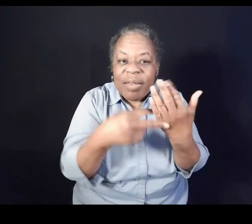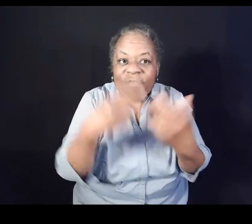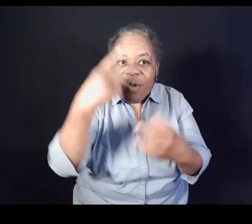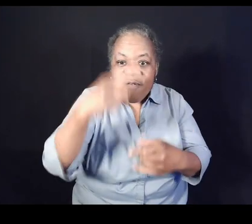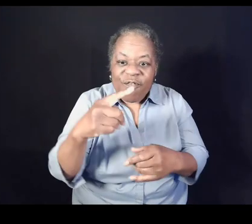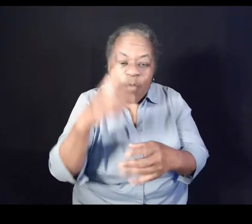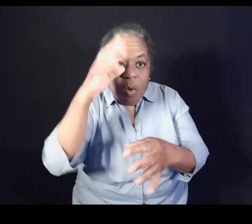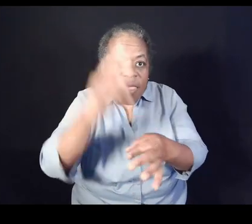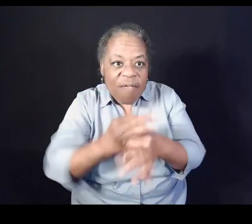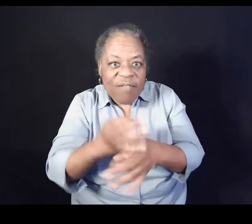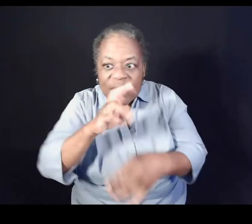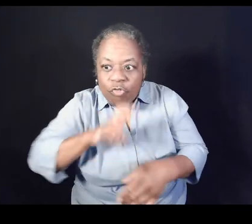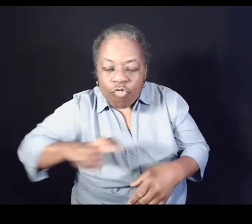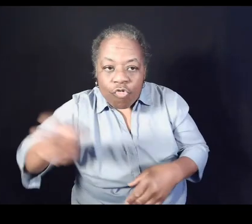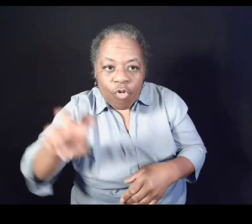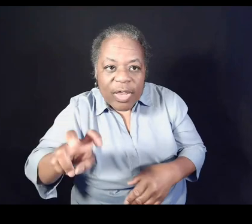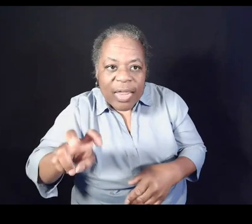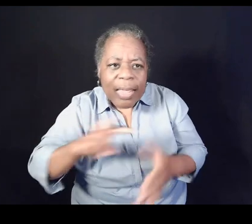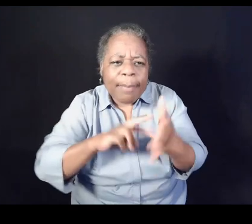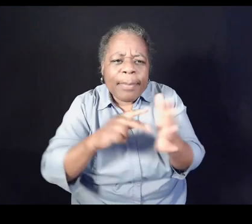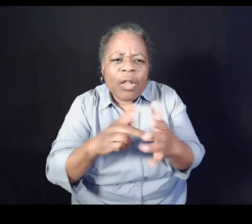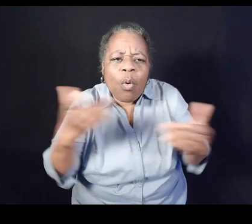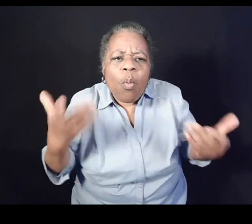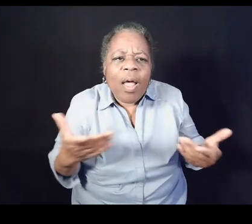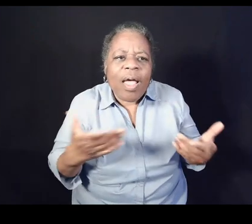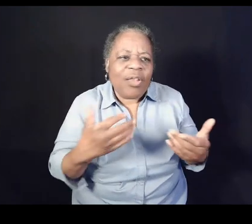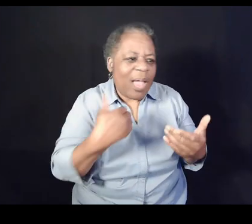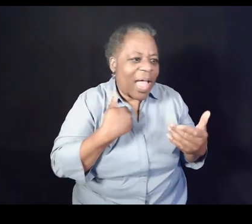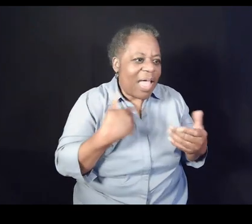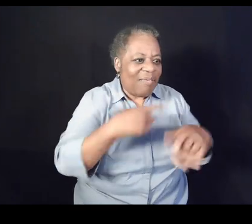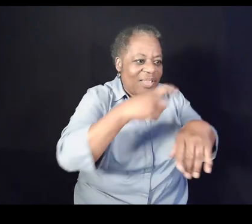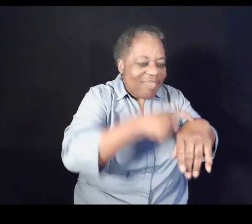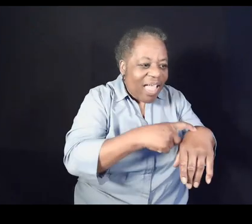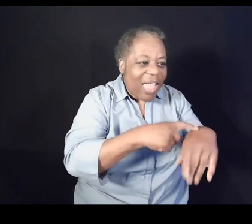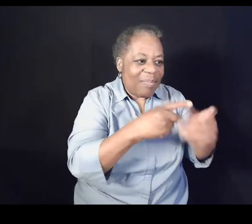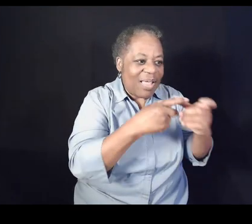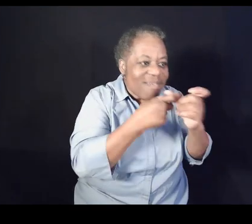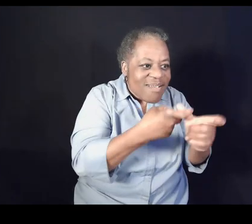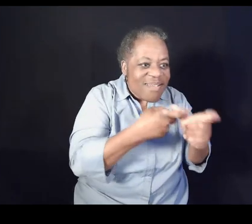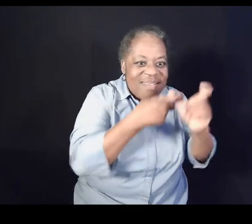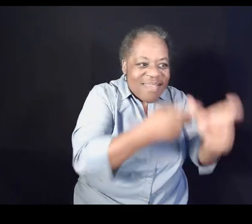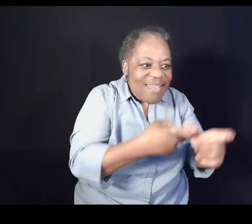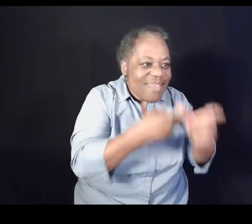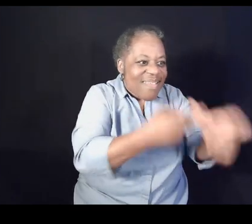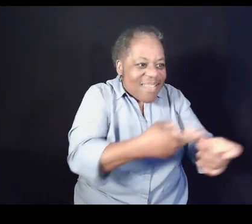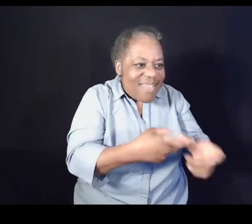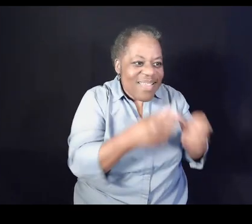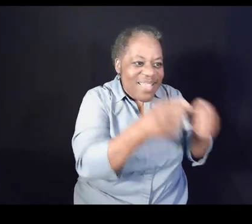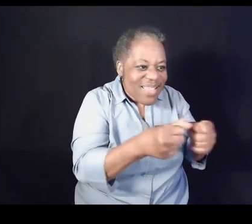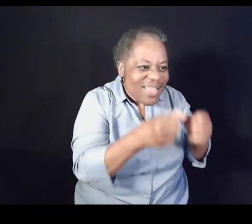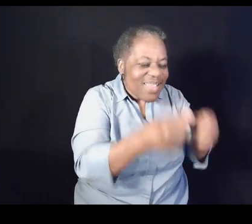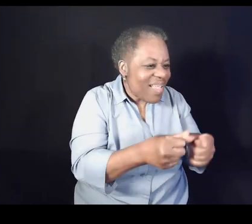have these extended stretches of exhilaration and flow when you feel like you could keep going forever,